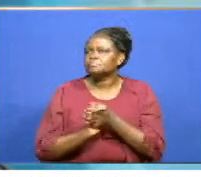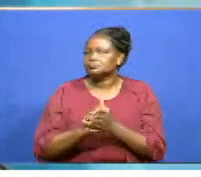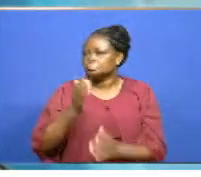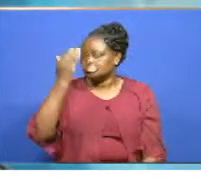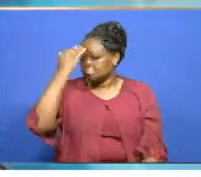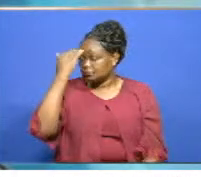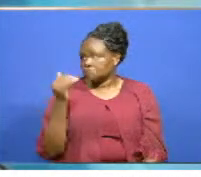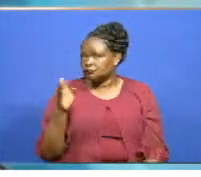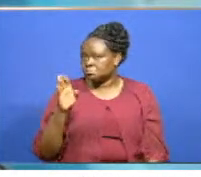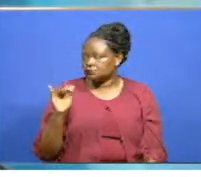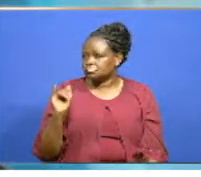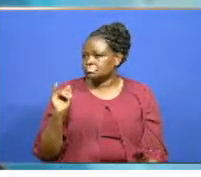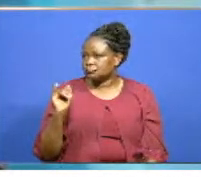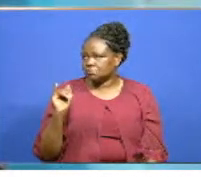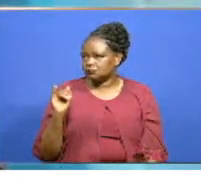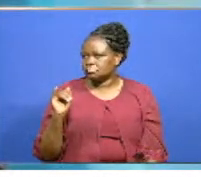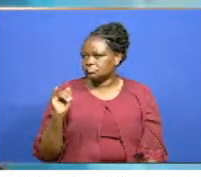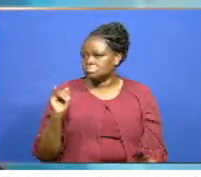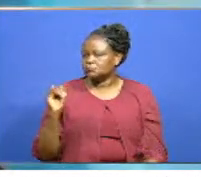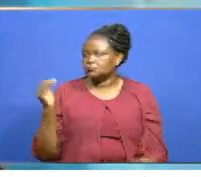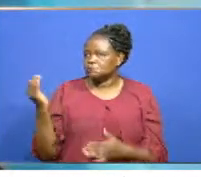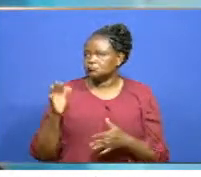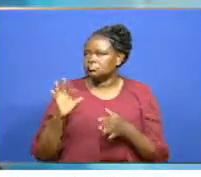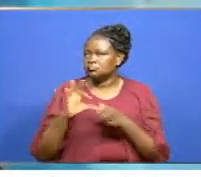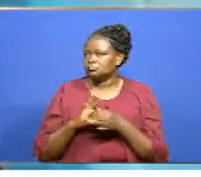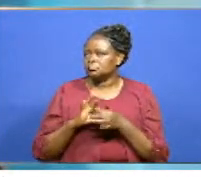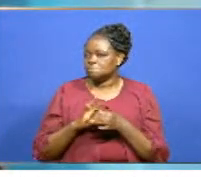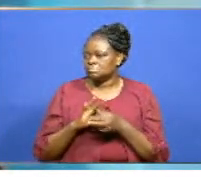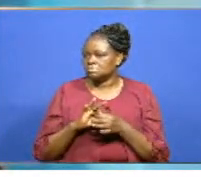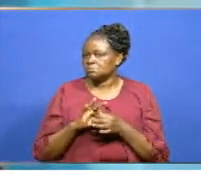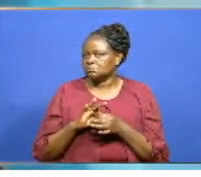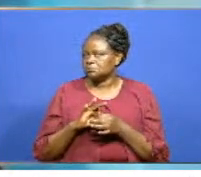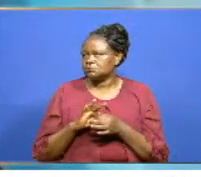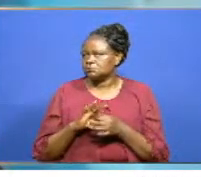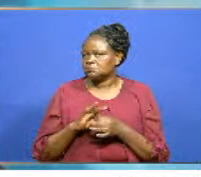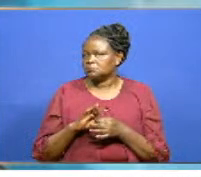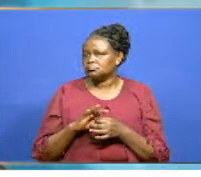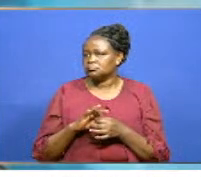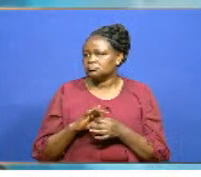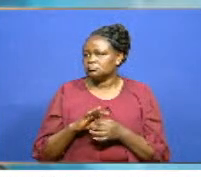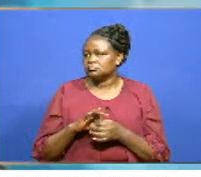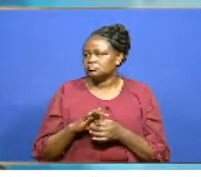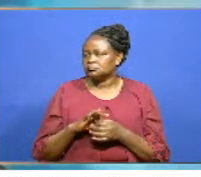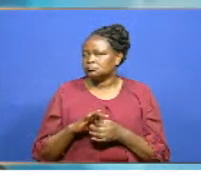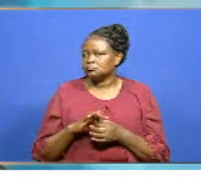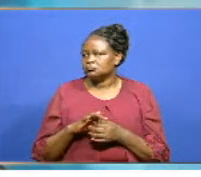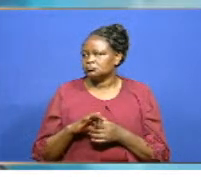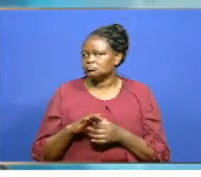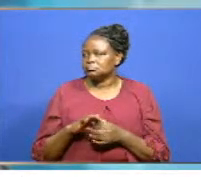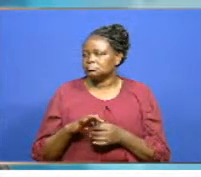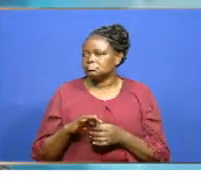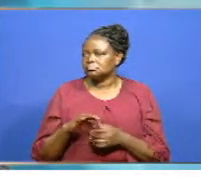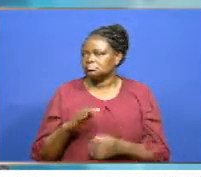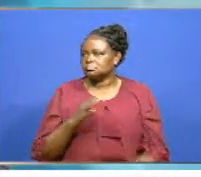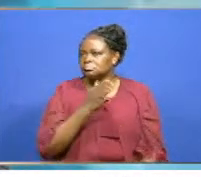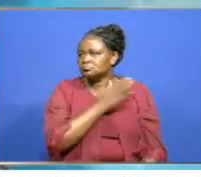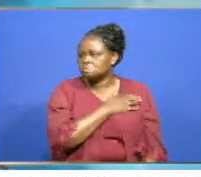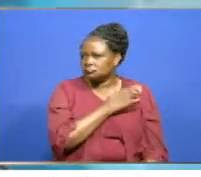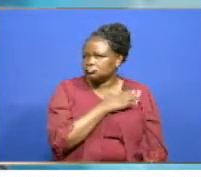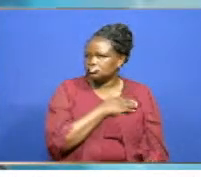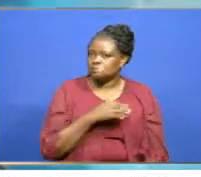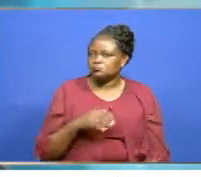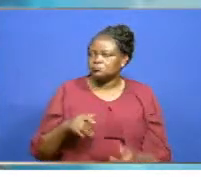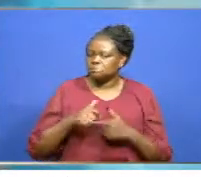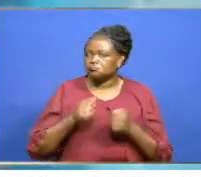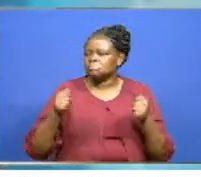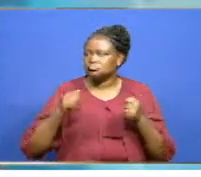actually also bringing an alliance, reminiscence of NASA, CORD, or even Jubilee, apart from what